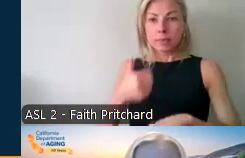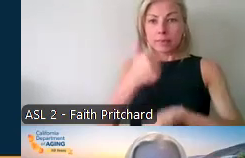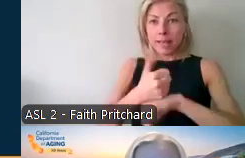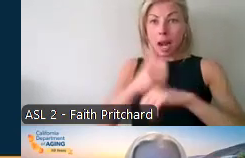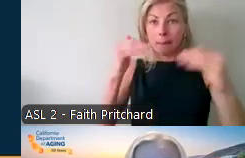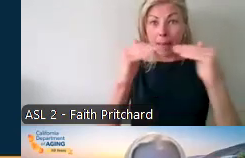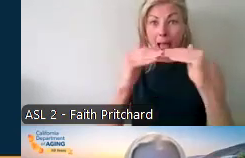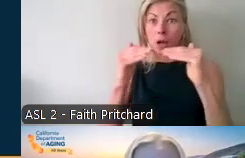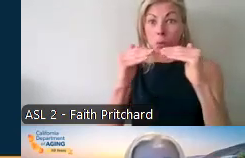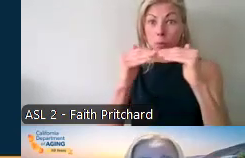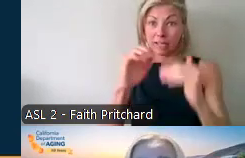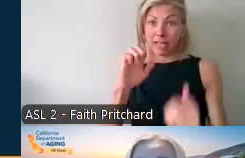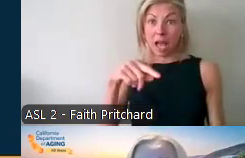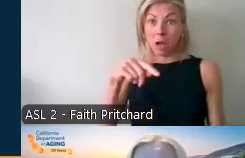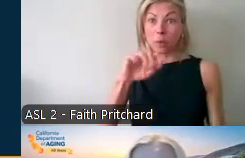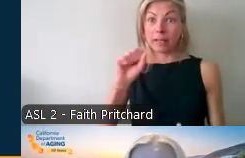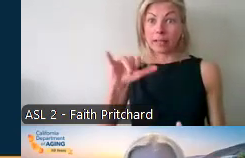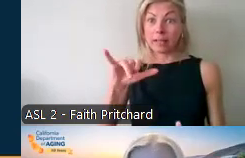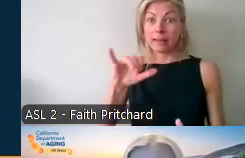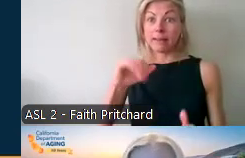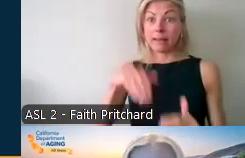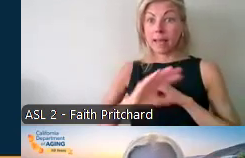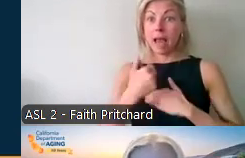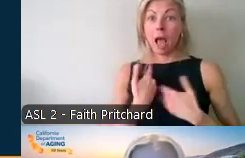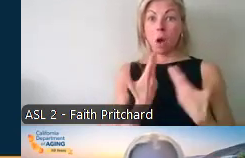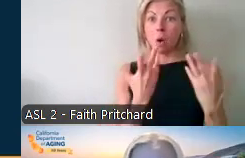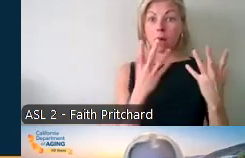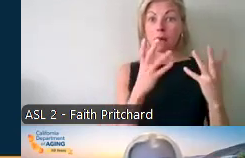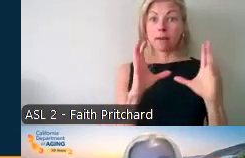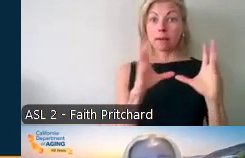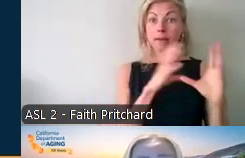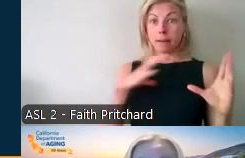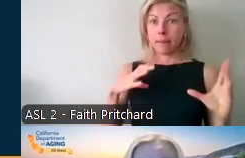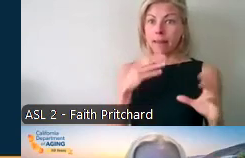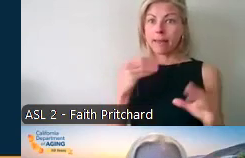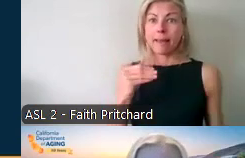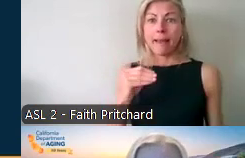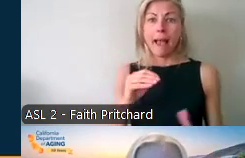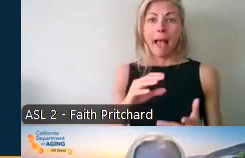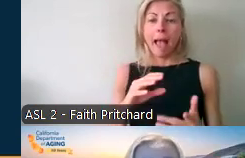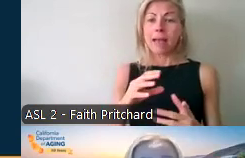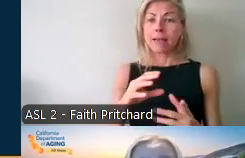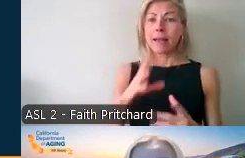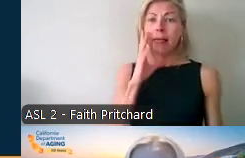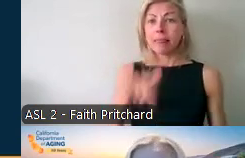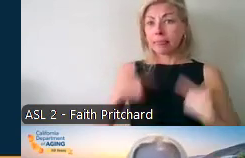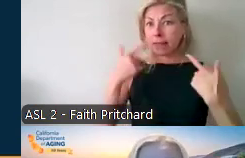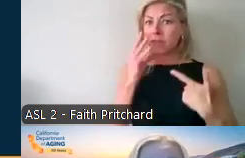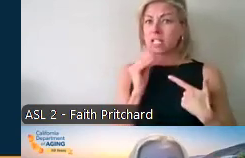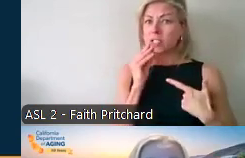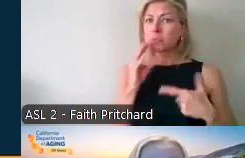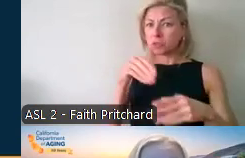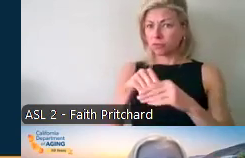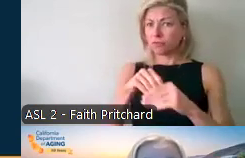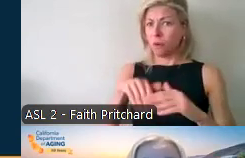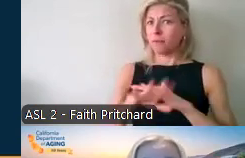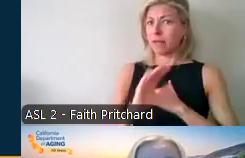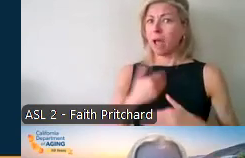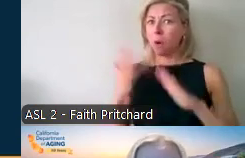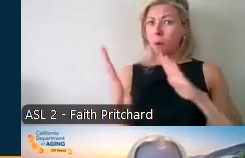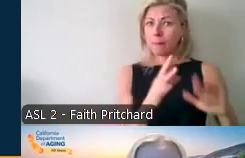in our convening, as well as that lived experience component as well. At this event, we will also